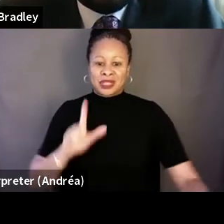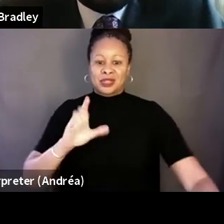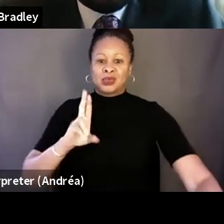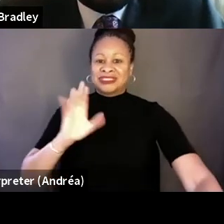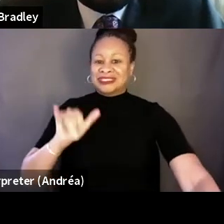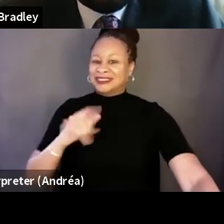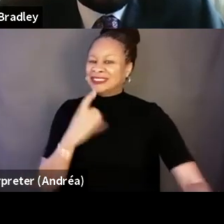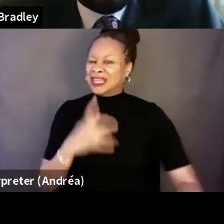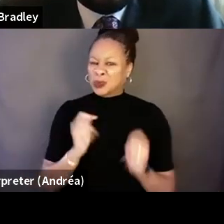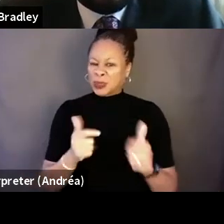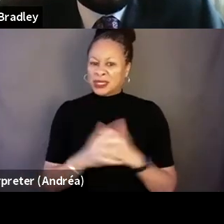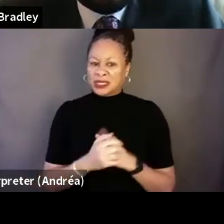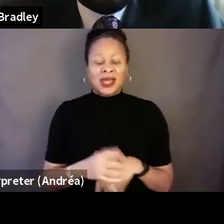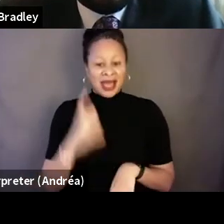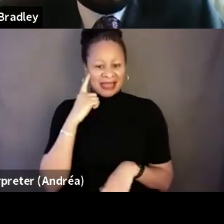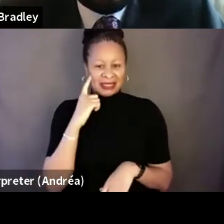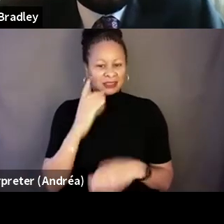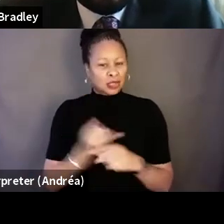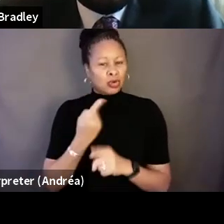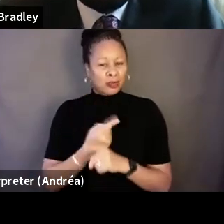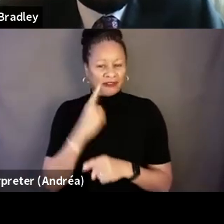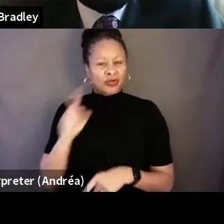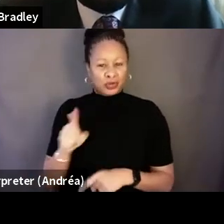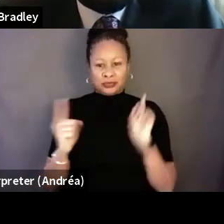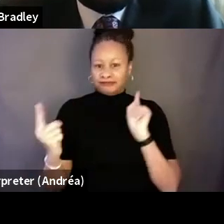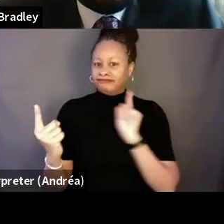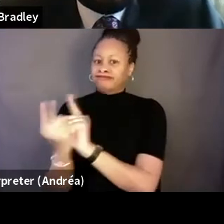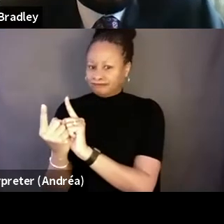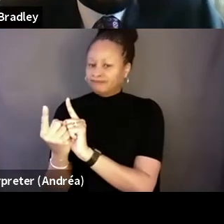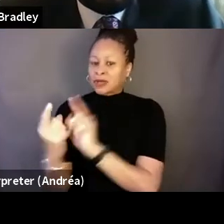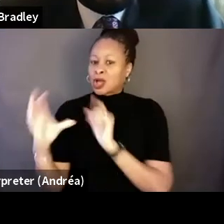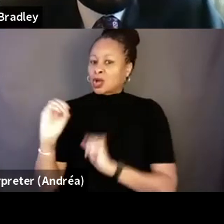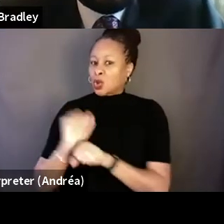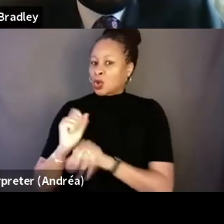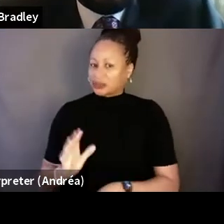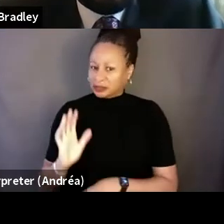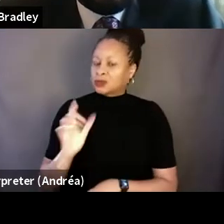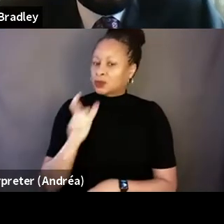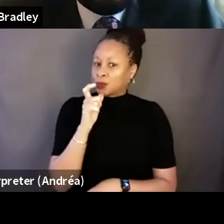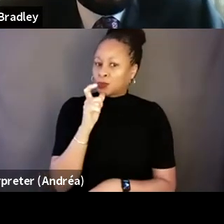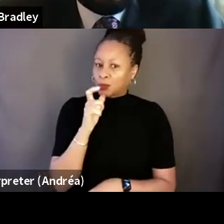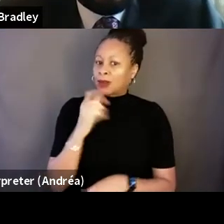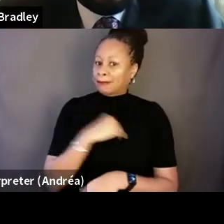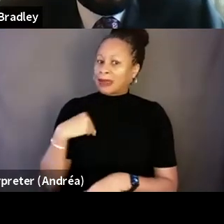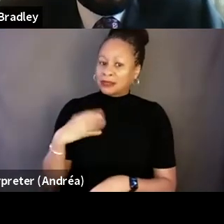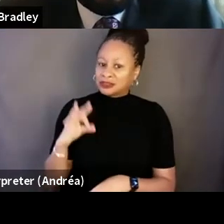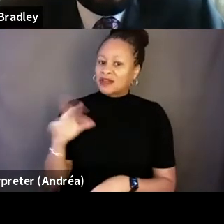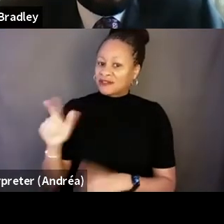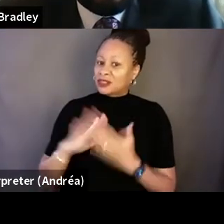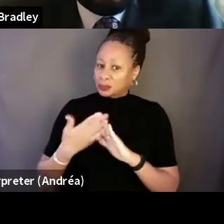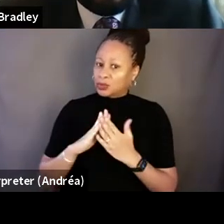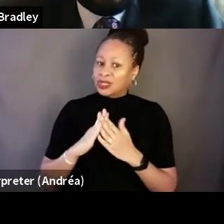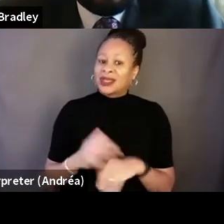would say that it is absolutely appropriate for you to go to your coworkers that are members of these communities.